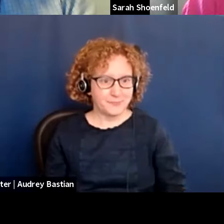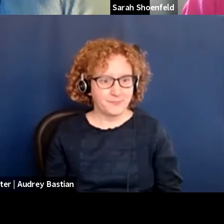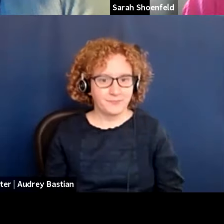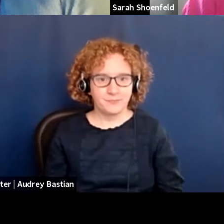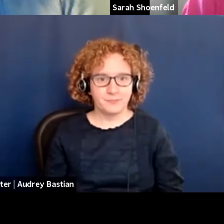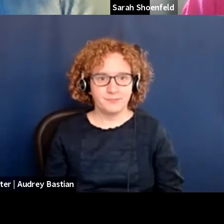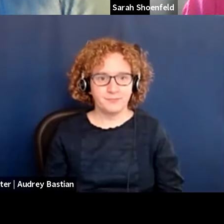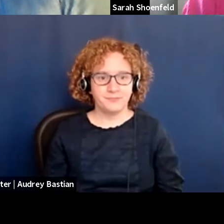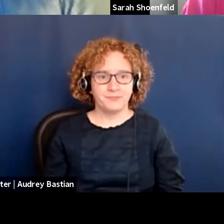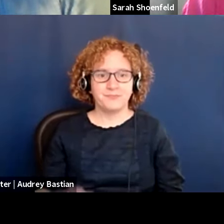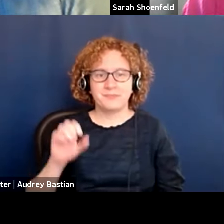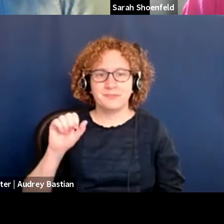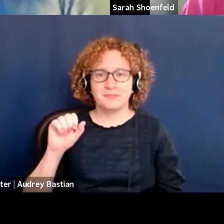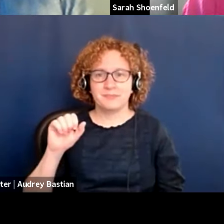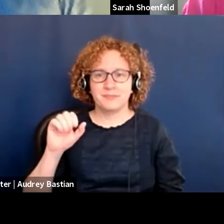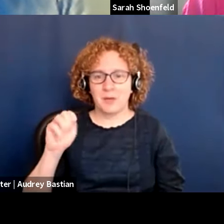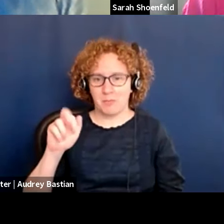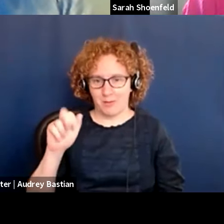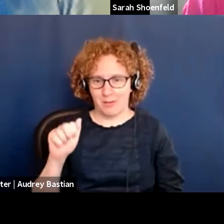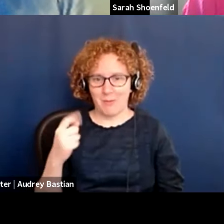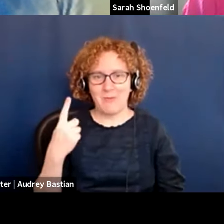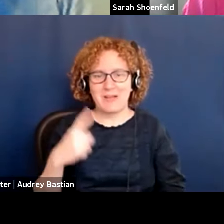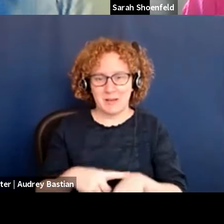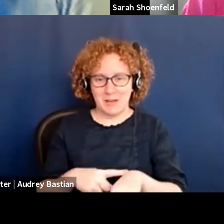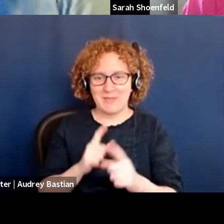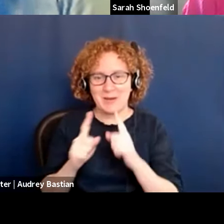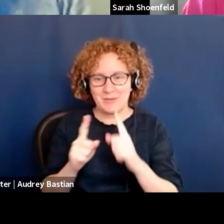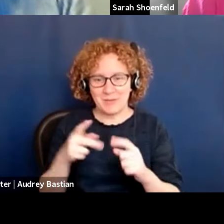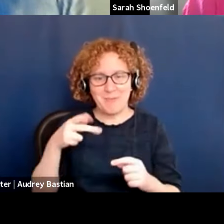Well, I did interview Pat and her sister one time. I can't remember